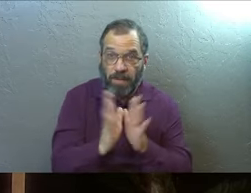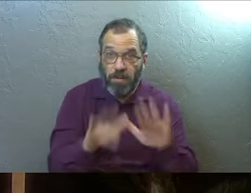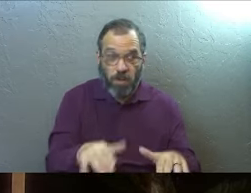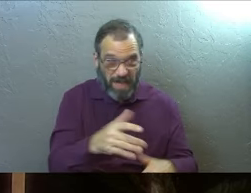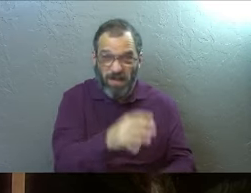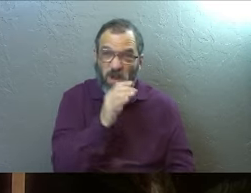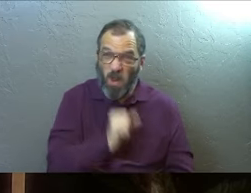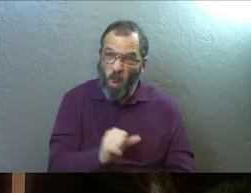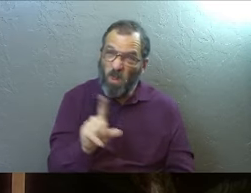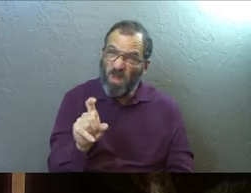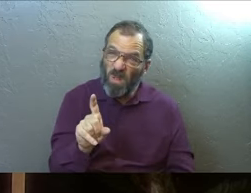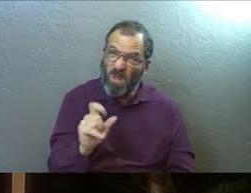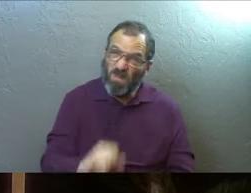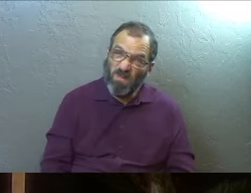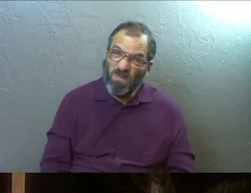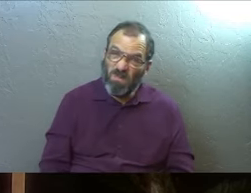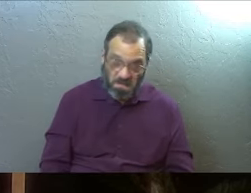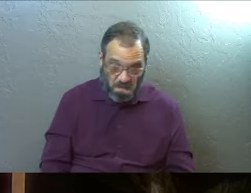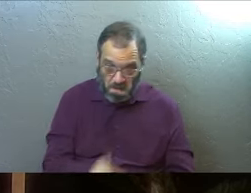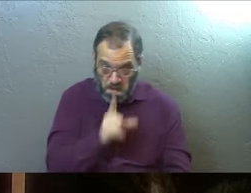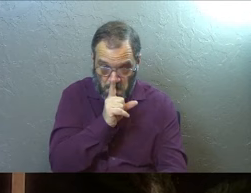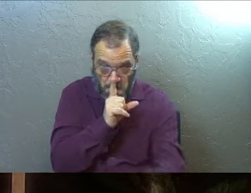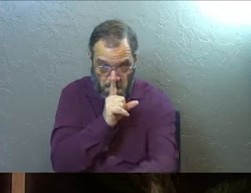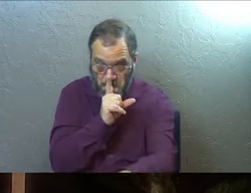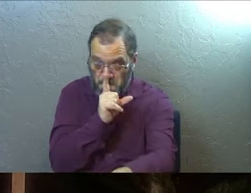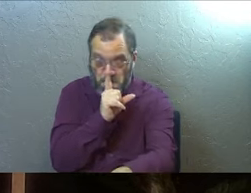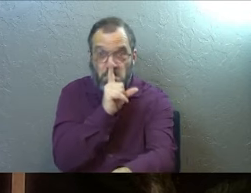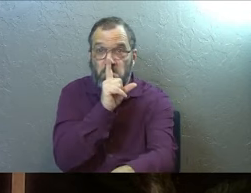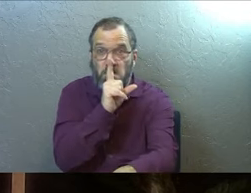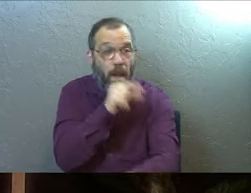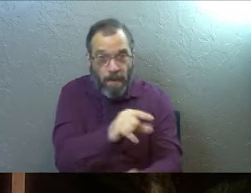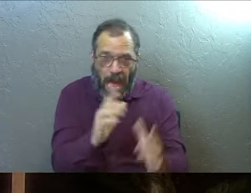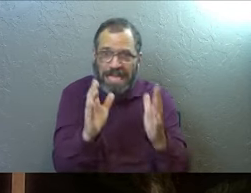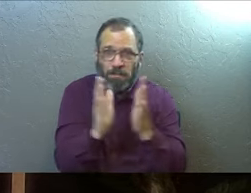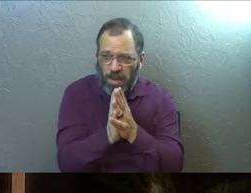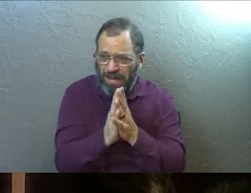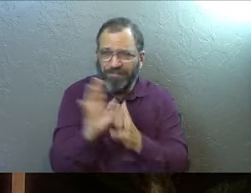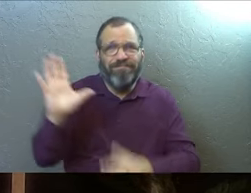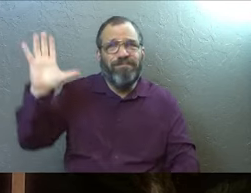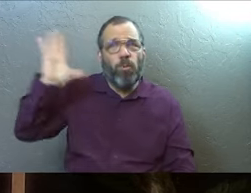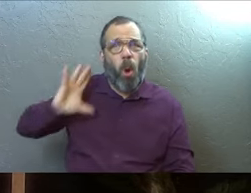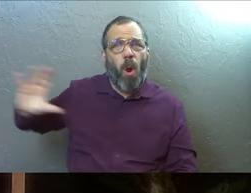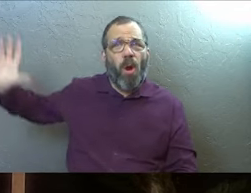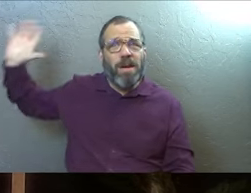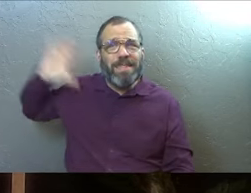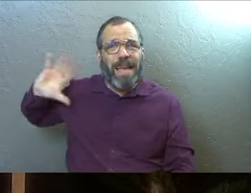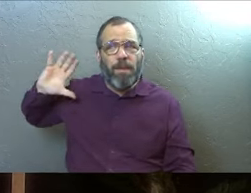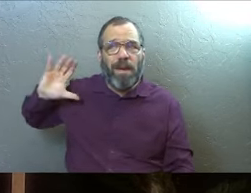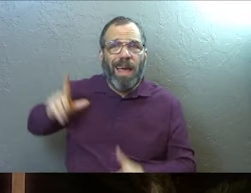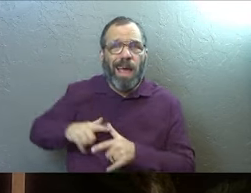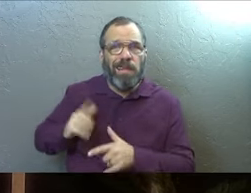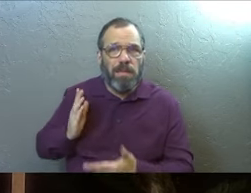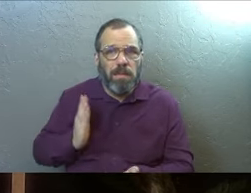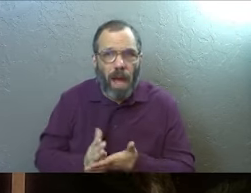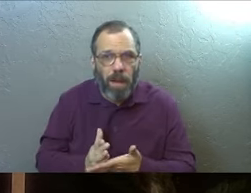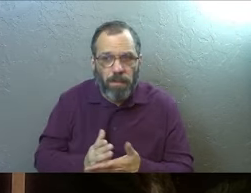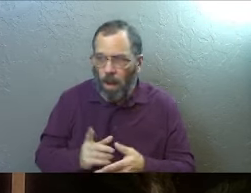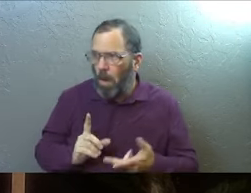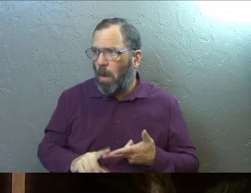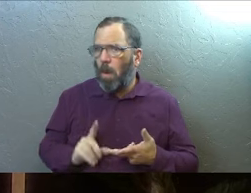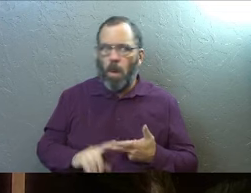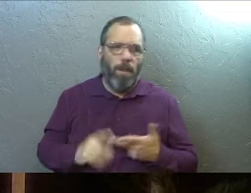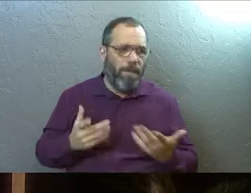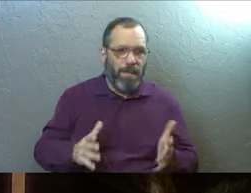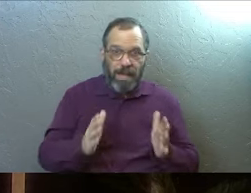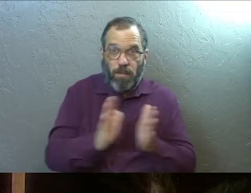even though they were old? It doesn't say. Maybe they prayed decades ago and have stopped. Maybe they